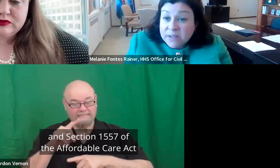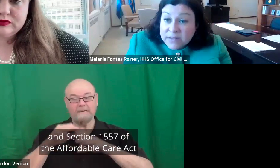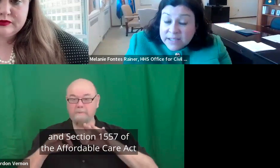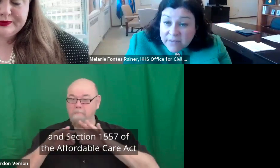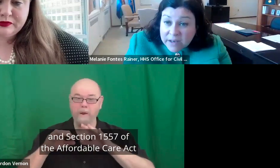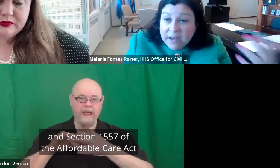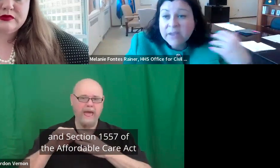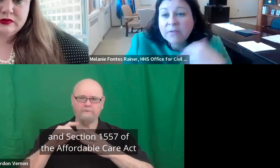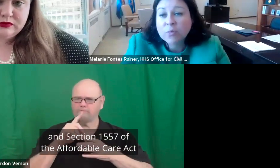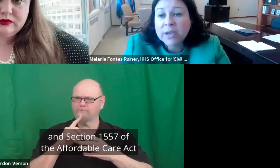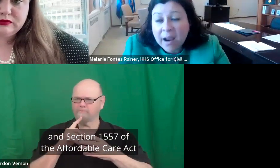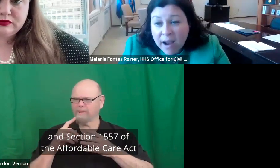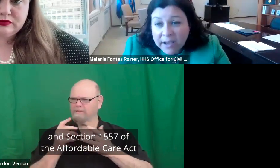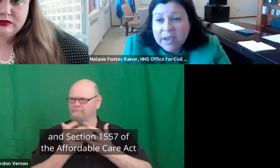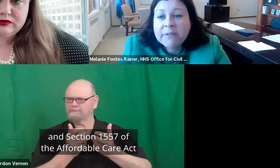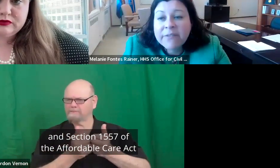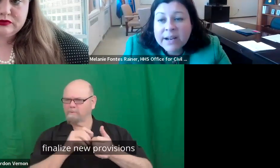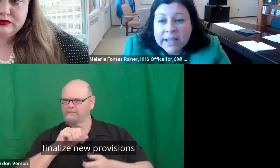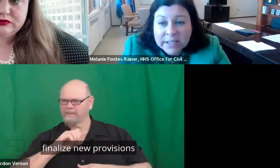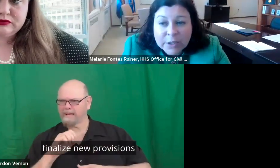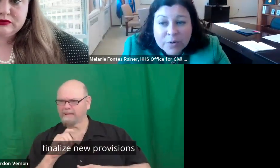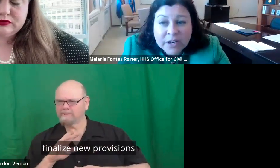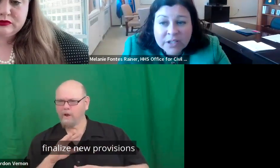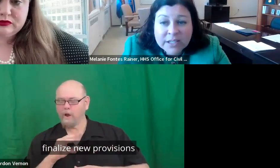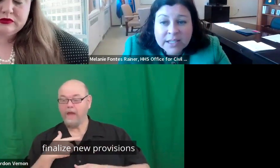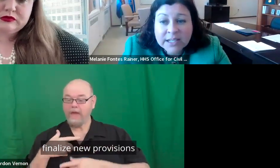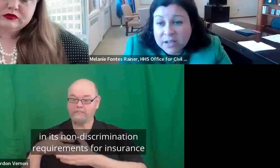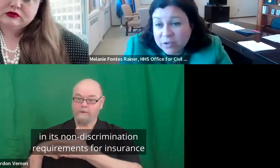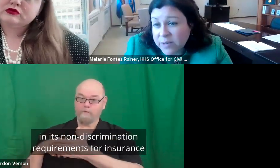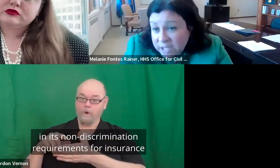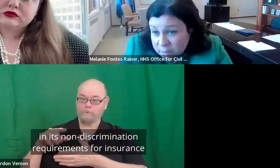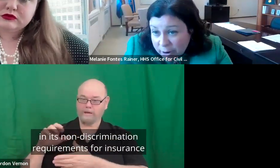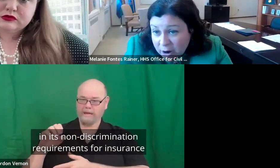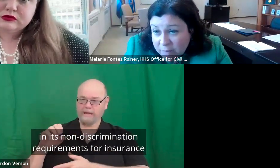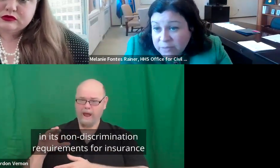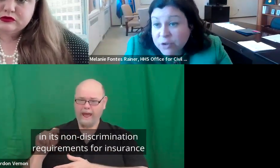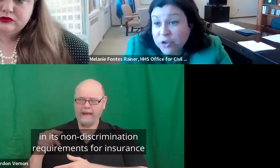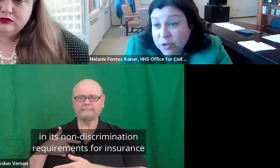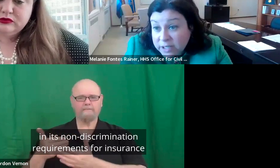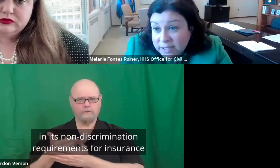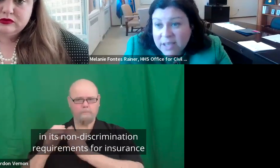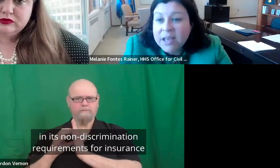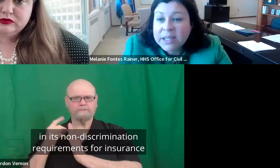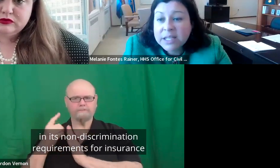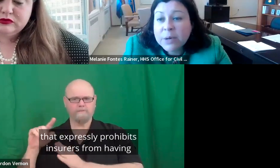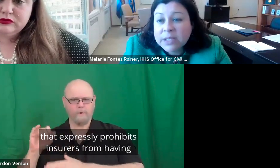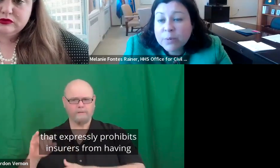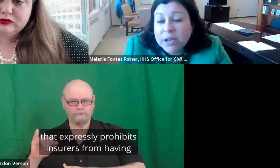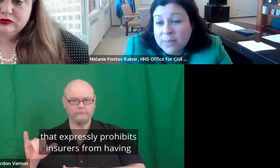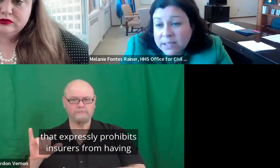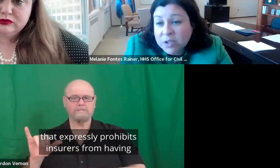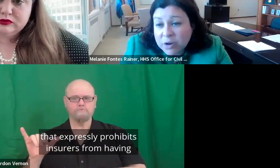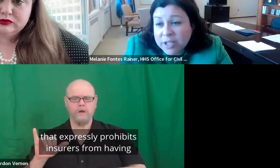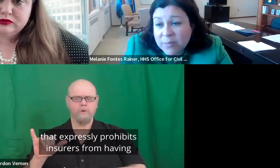Section 1557 of the Affordable Care Act finalized new provisions in its non-discrimination requirements for insurance that